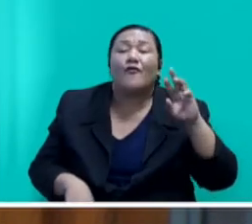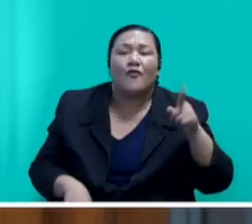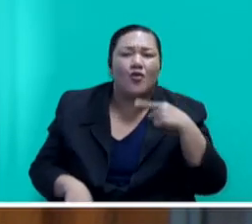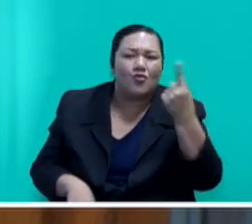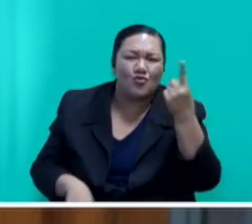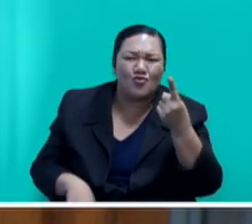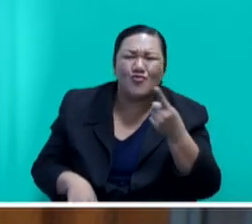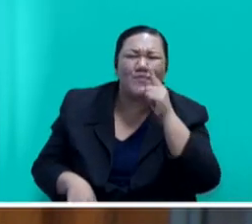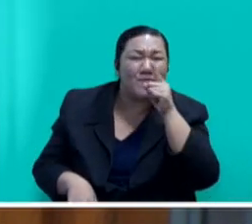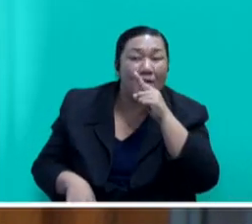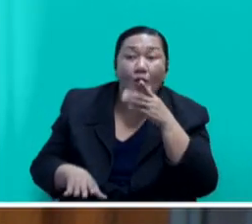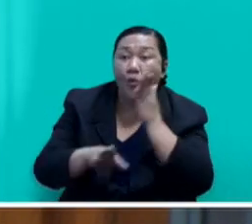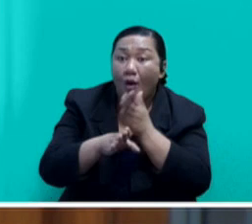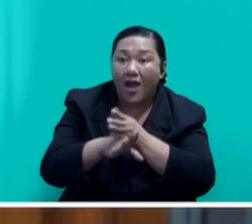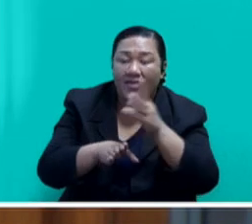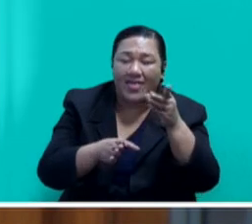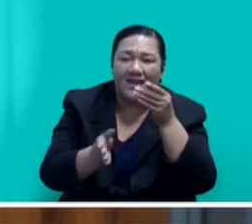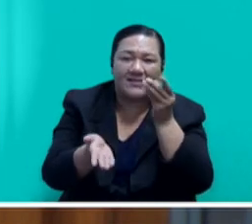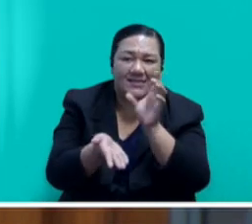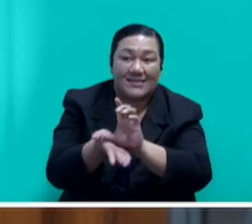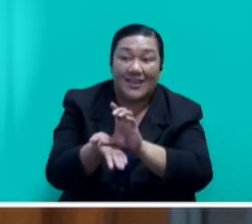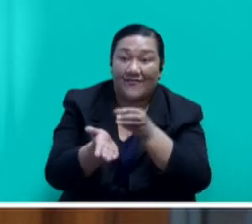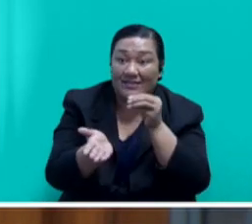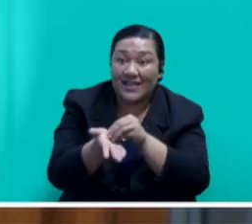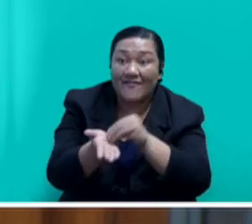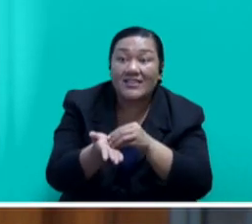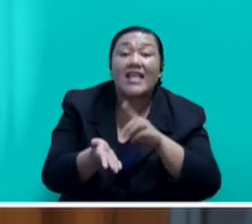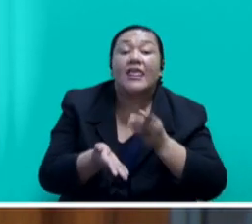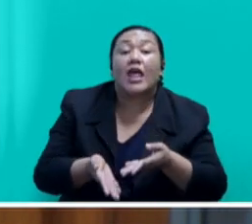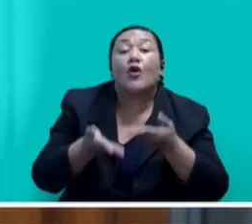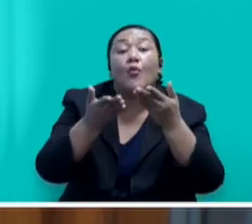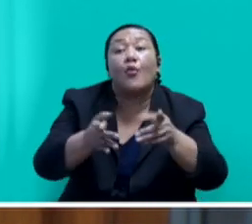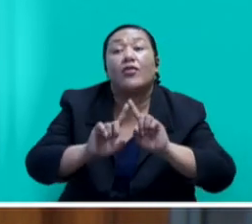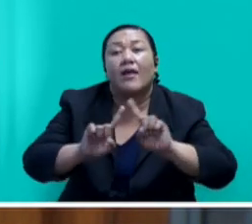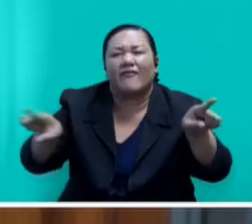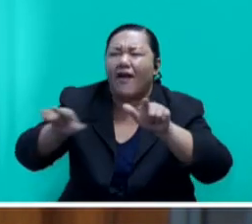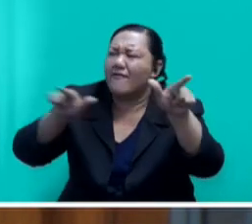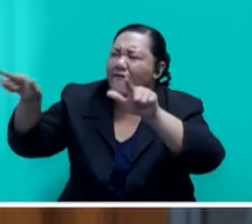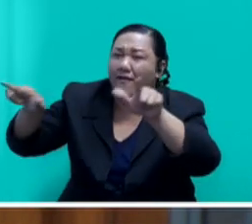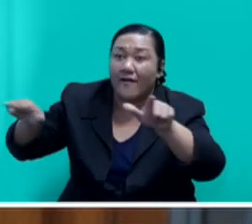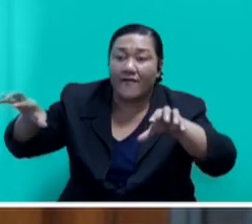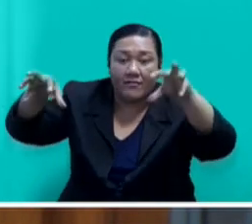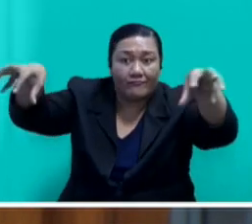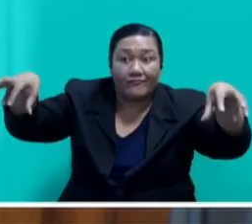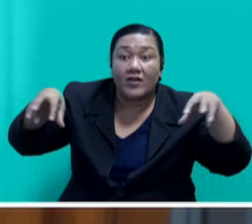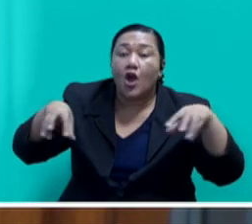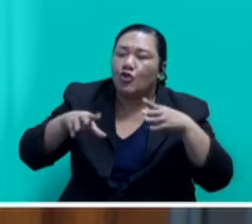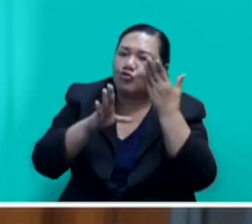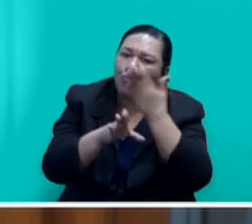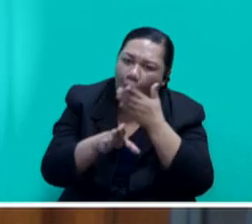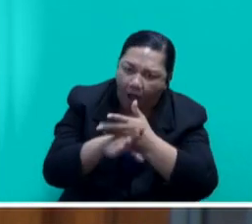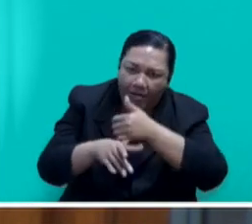put in all their efforts to produce the result. Mr. Speaker, sir, the Ministry